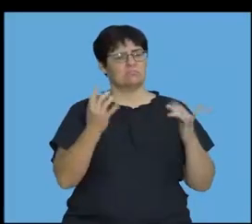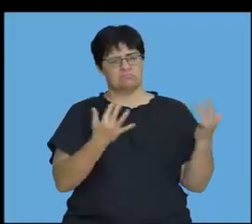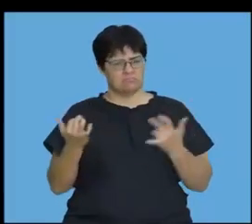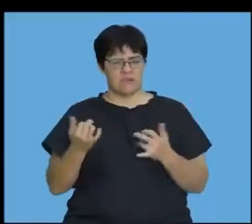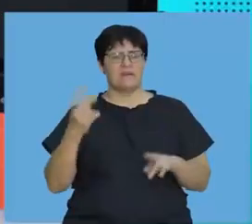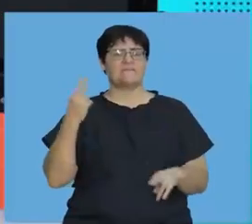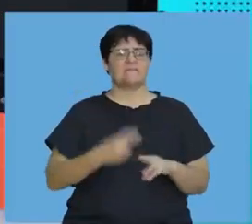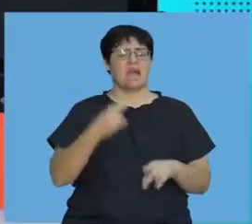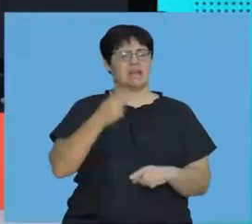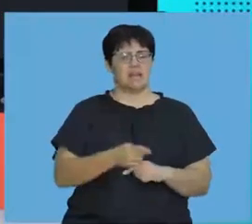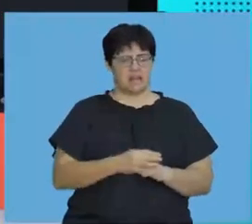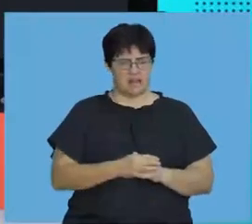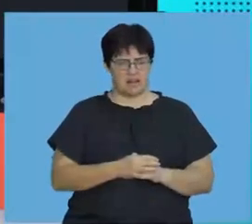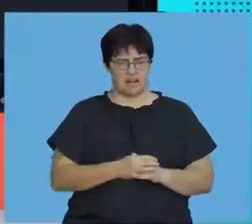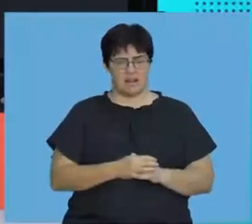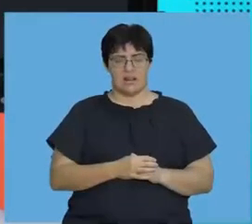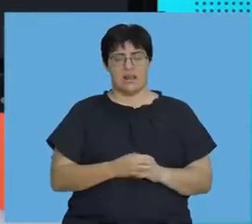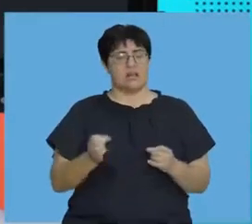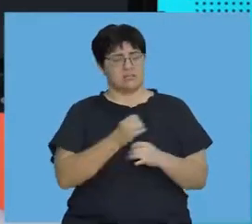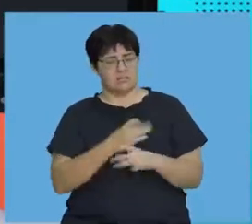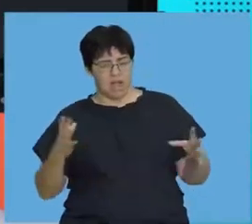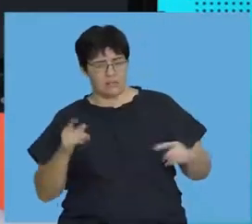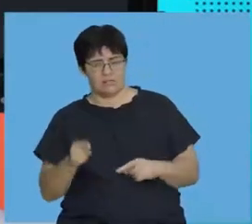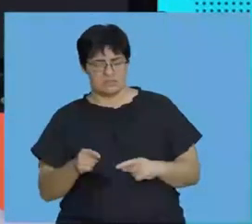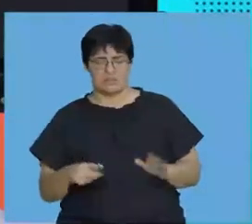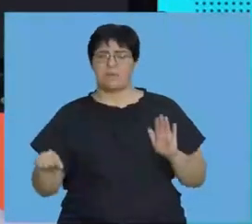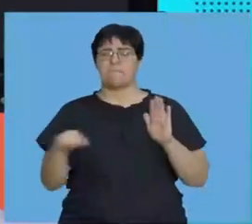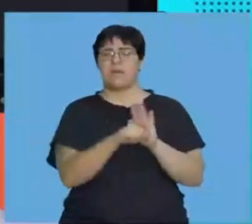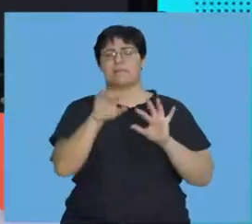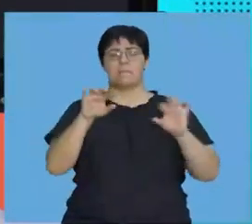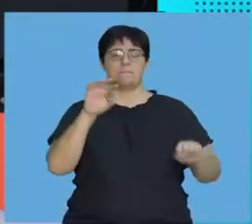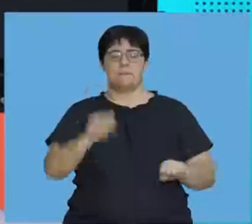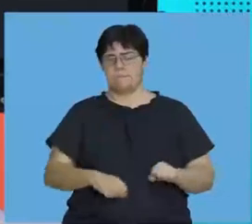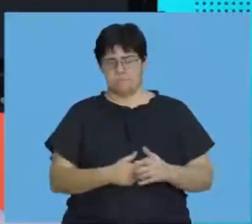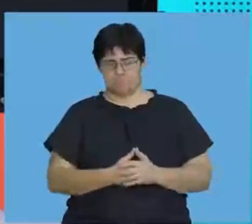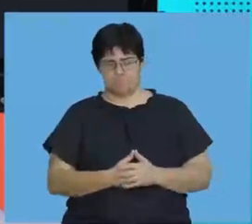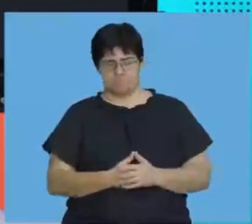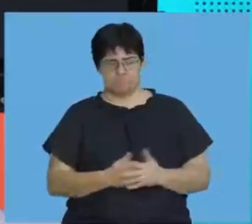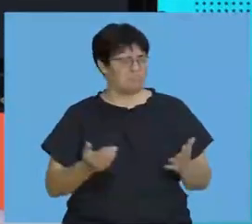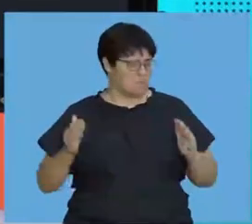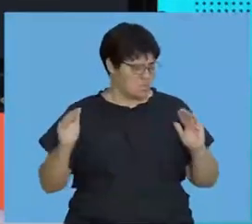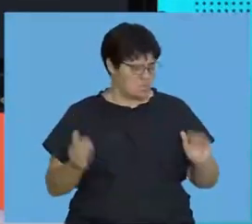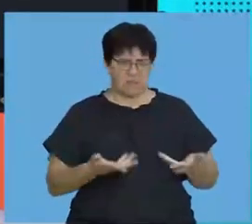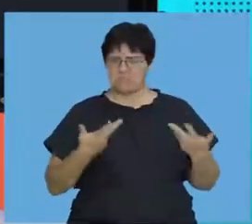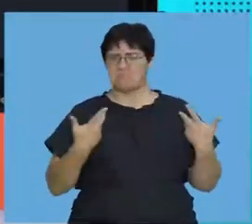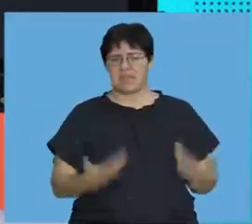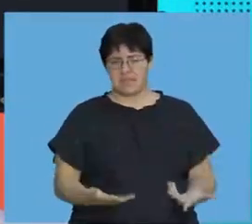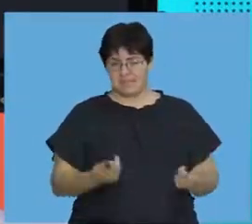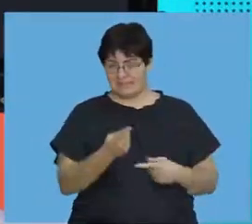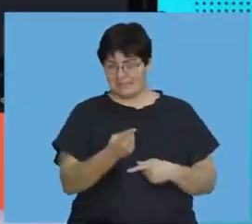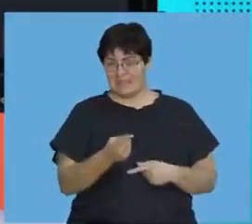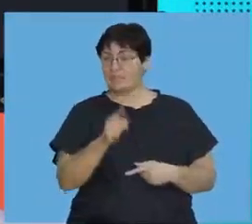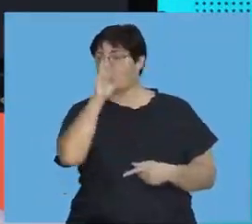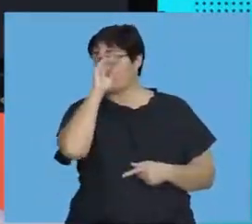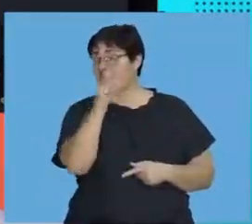final momentum, you work out the initial momentum, and then you minus the two. You're more than welcome to. But